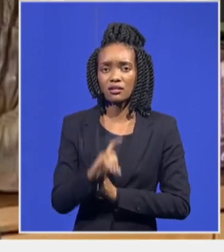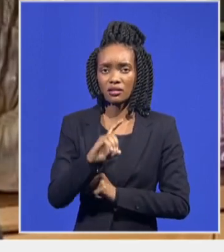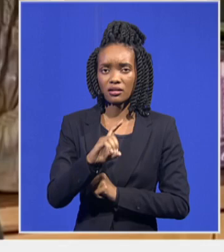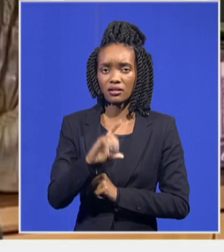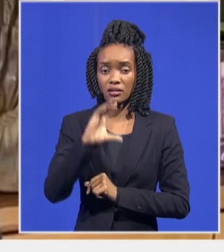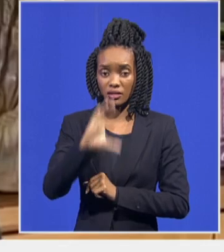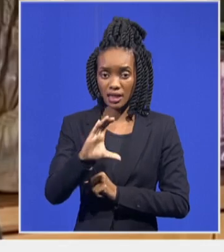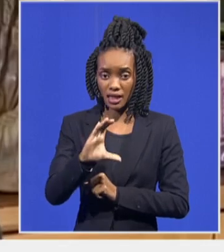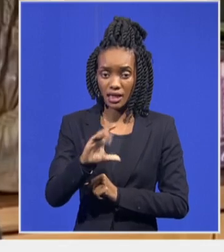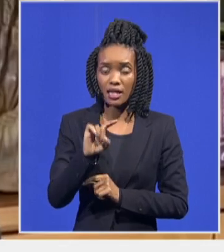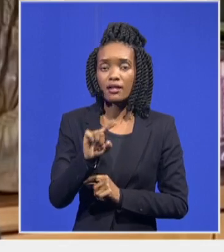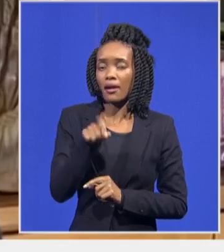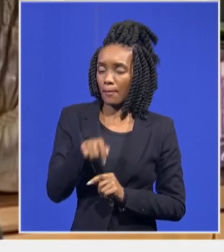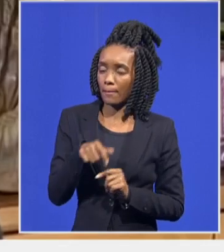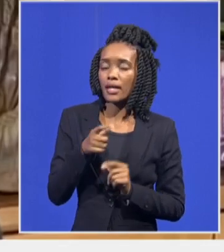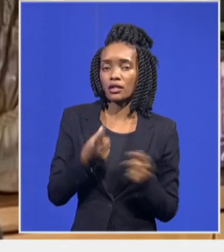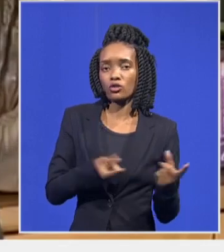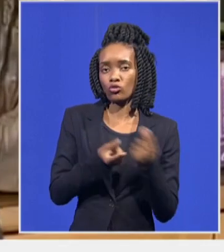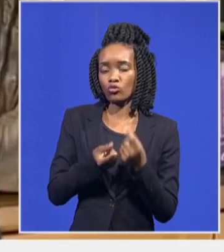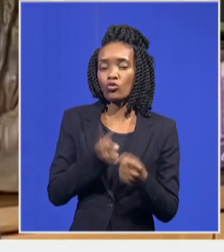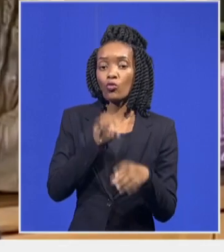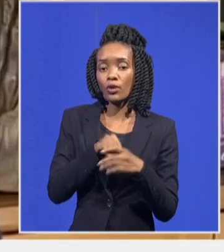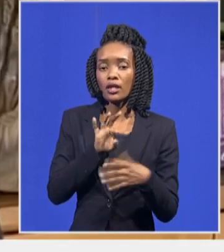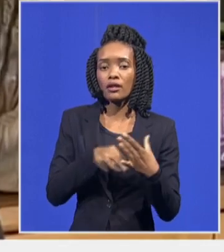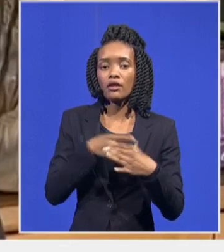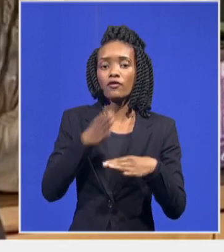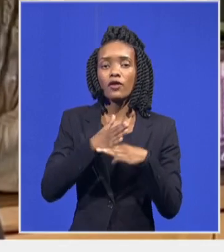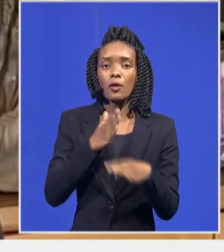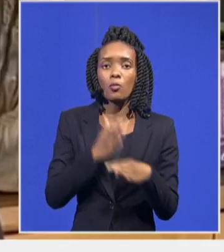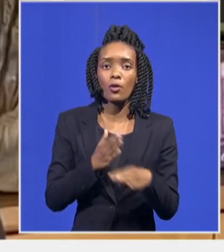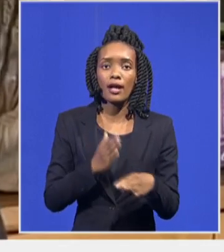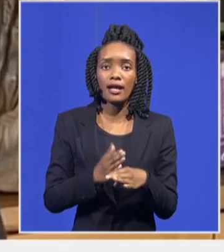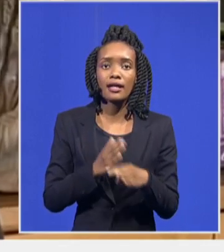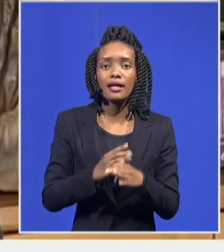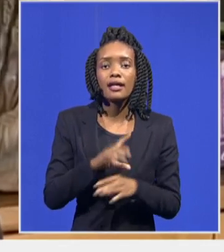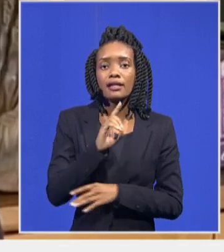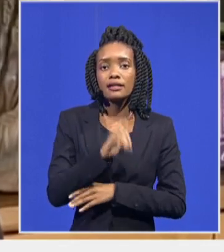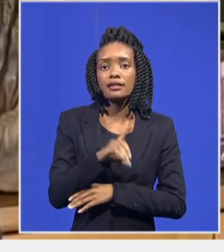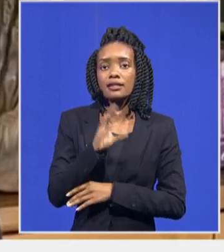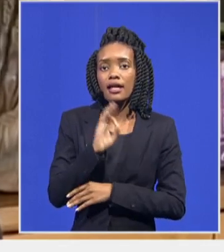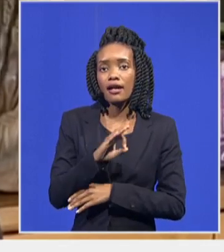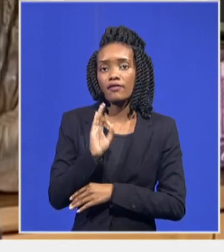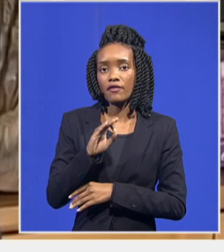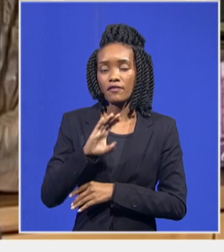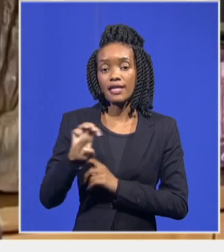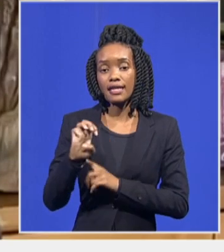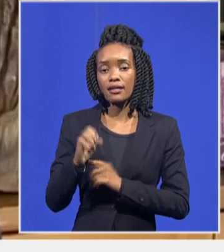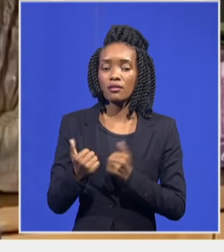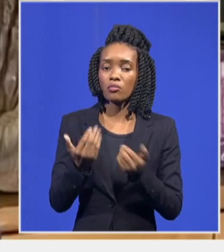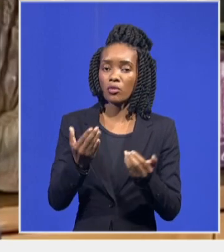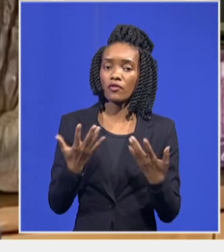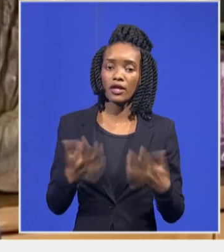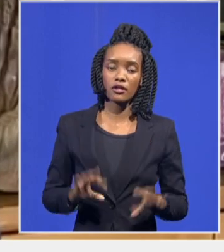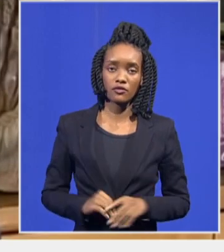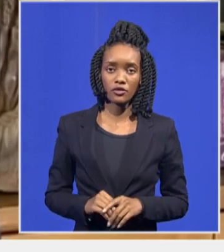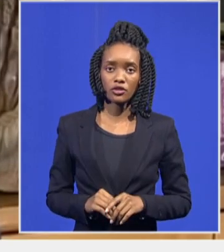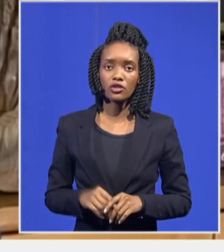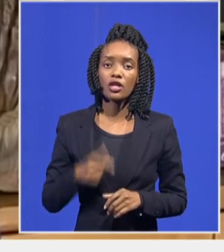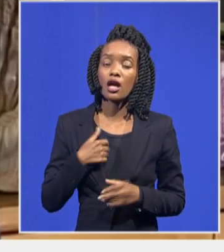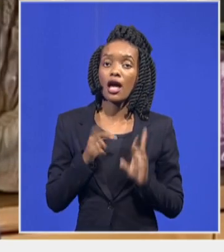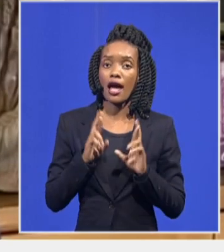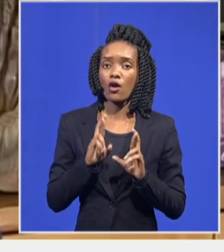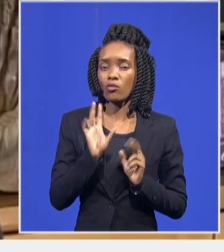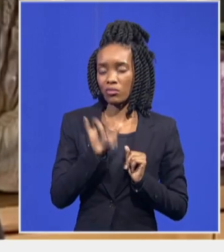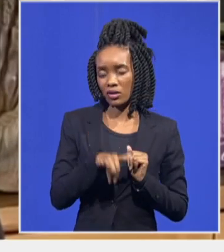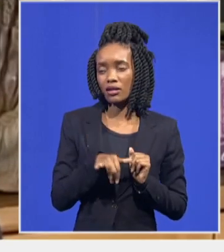be done as well within the framework that the DFFE has provided. I hope that clarifies